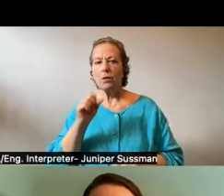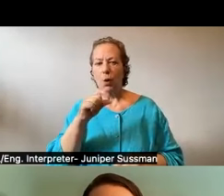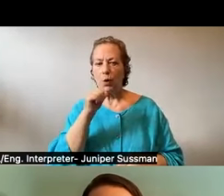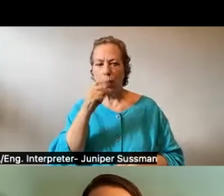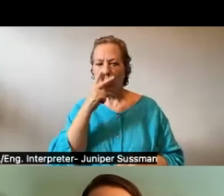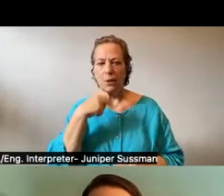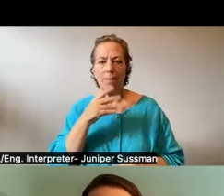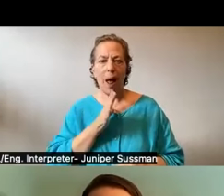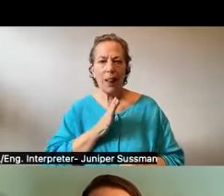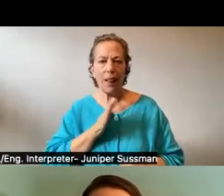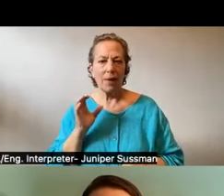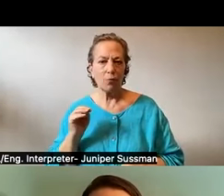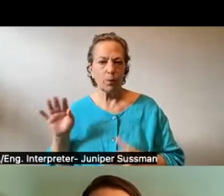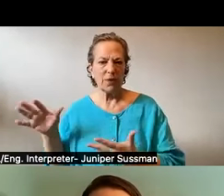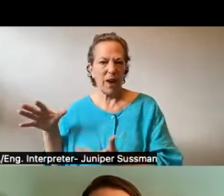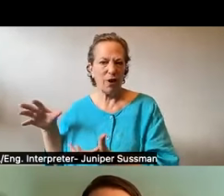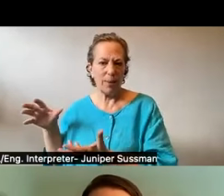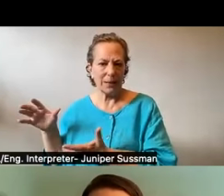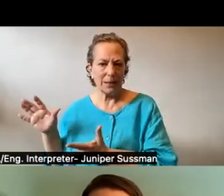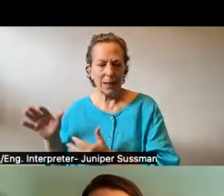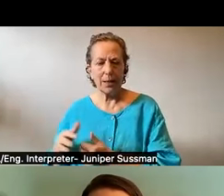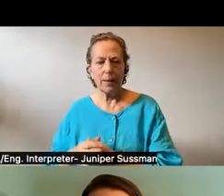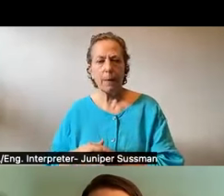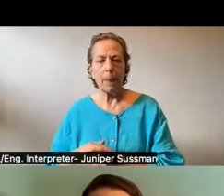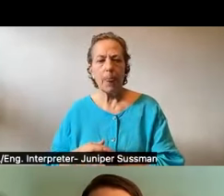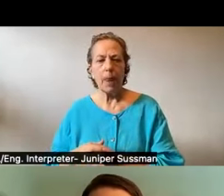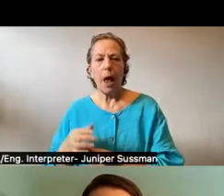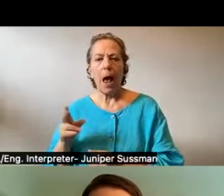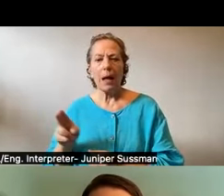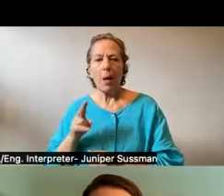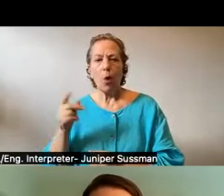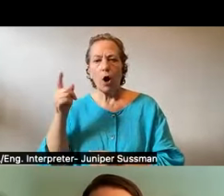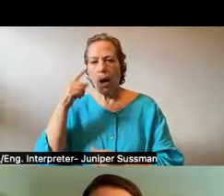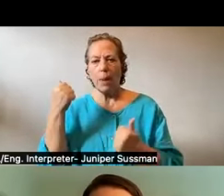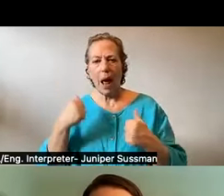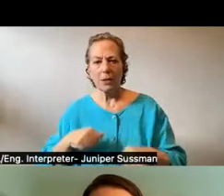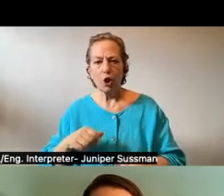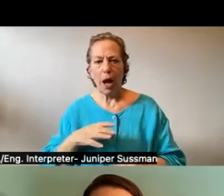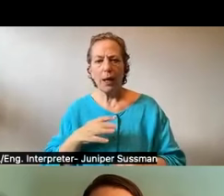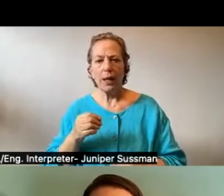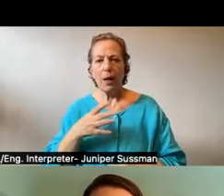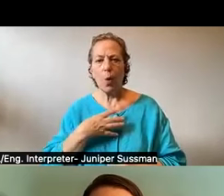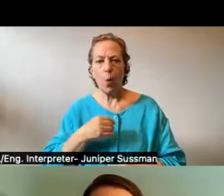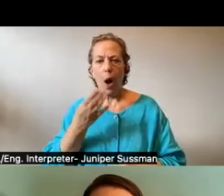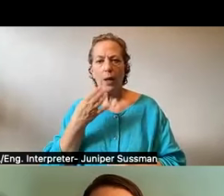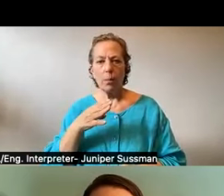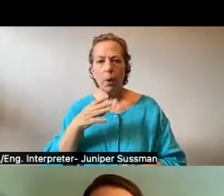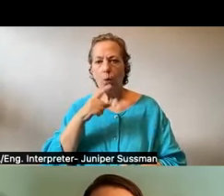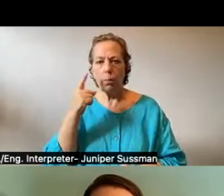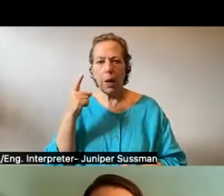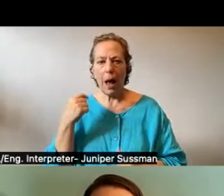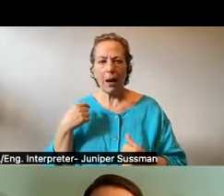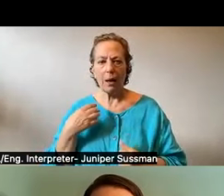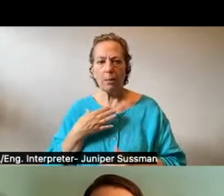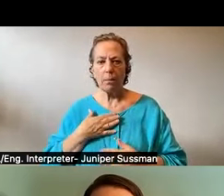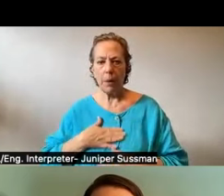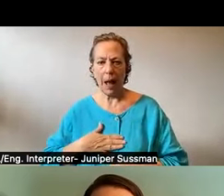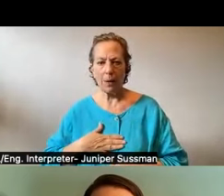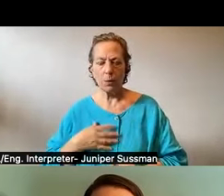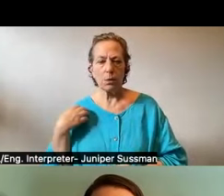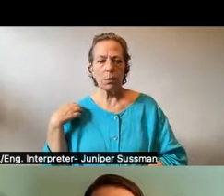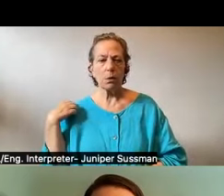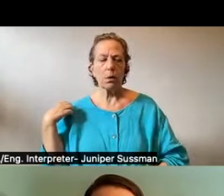messy. And excuse me, I'm wearing a black jacket and a white, blue, and black blouse. And